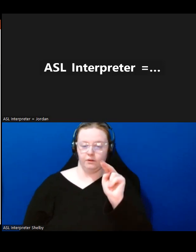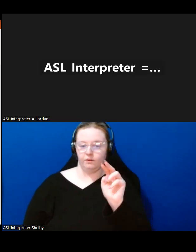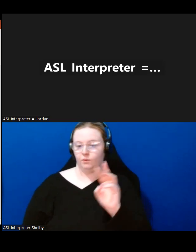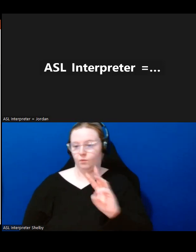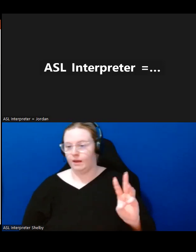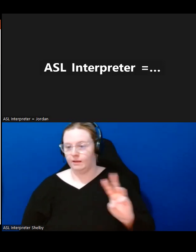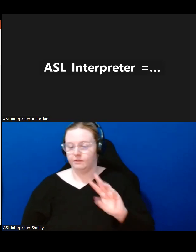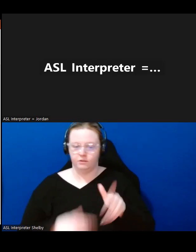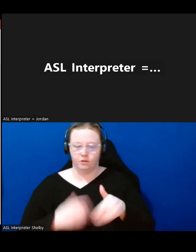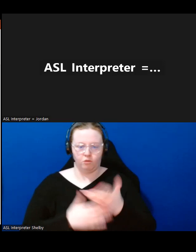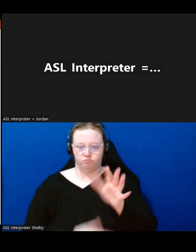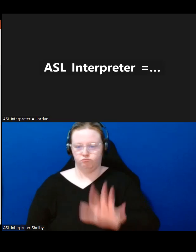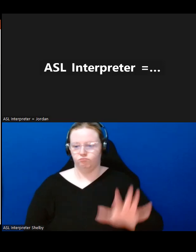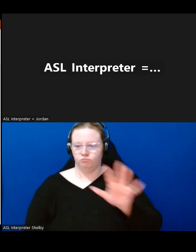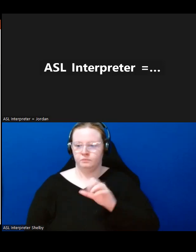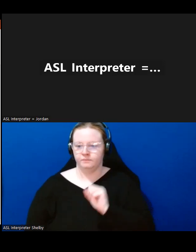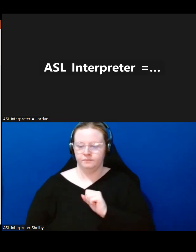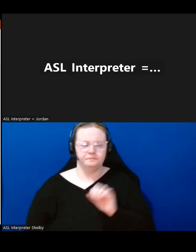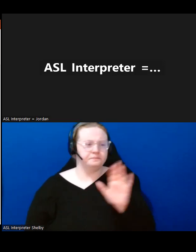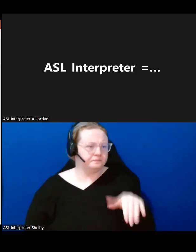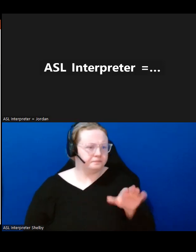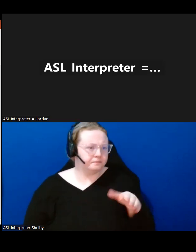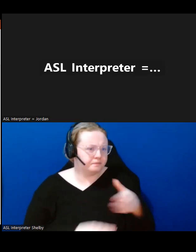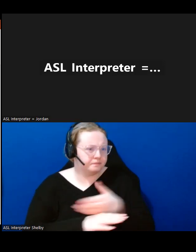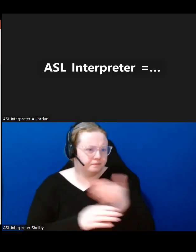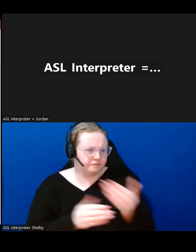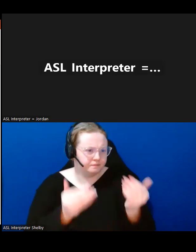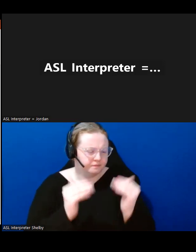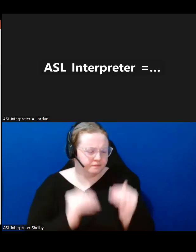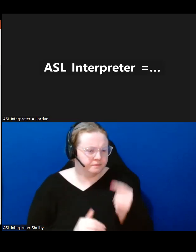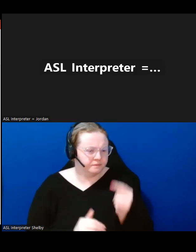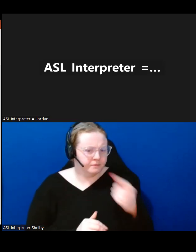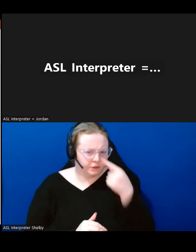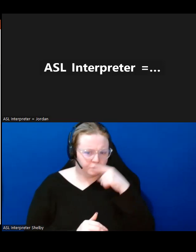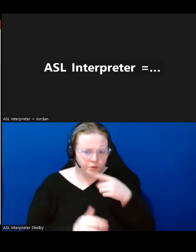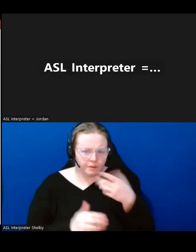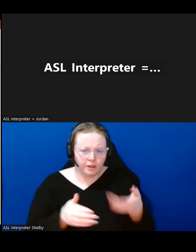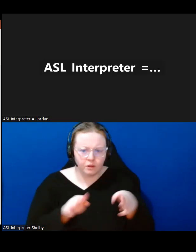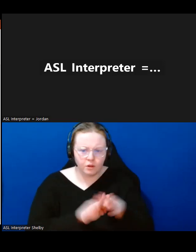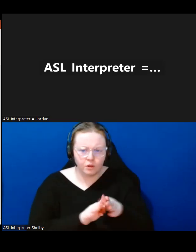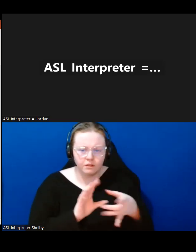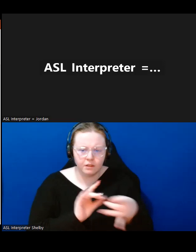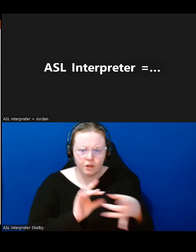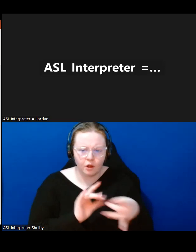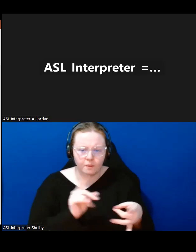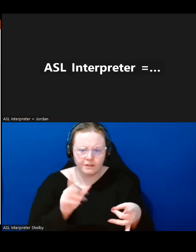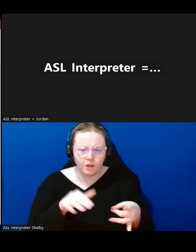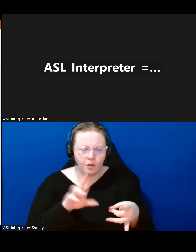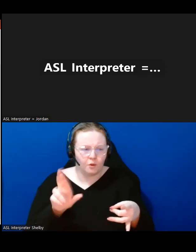So Heather, before you change the screen there, would you mind just closing out the comment section you have on the right-hand side?